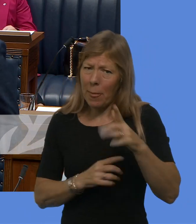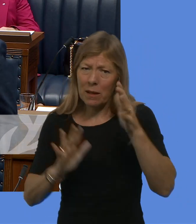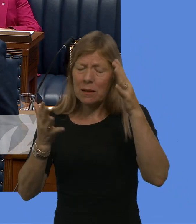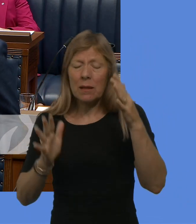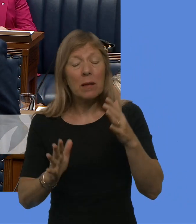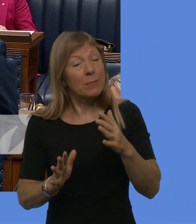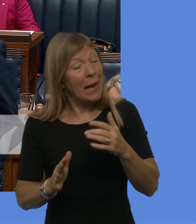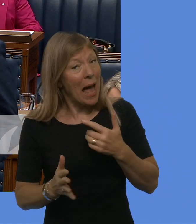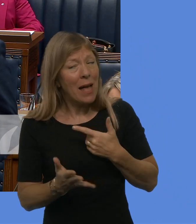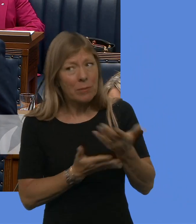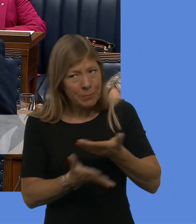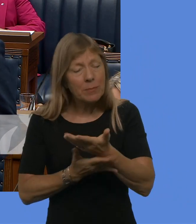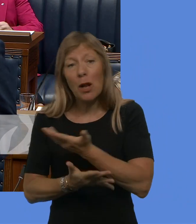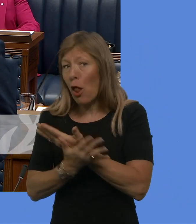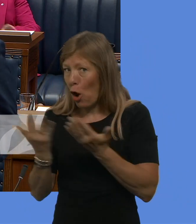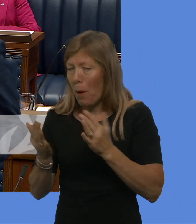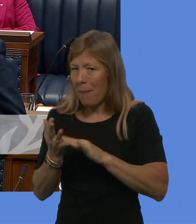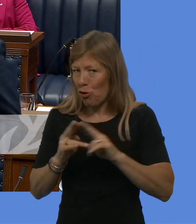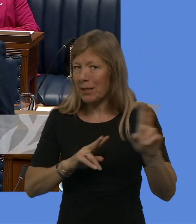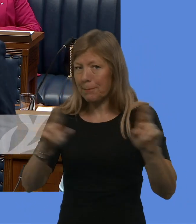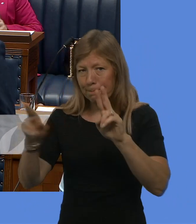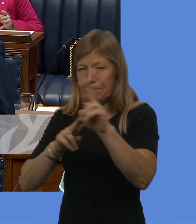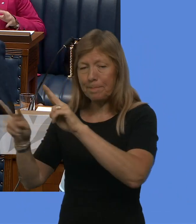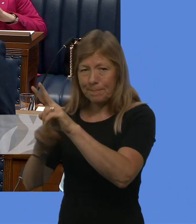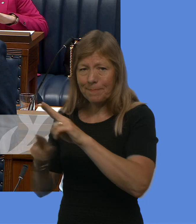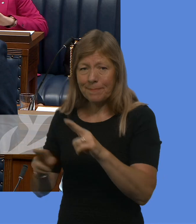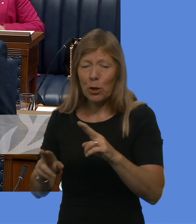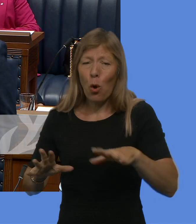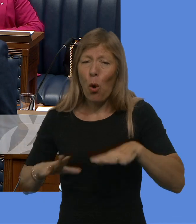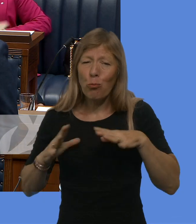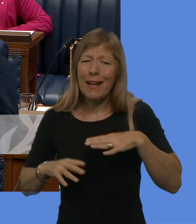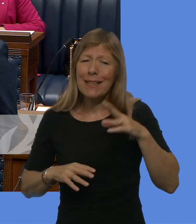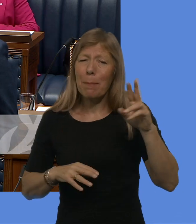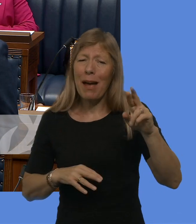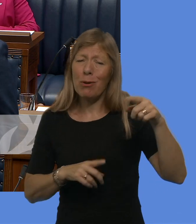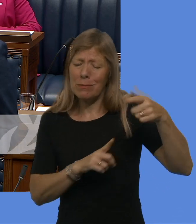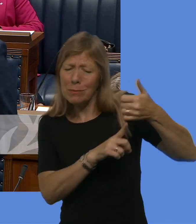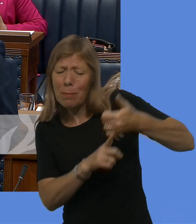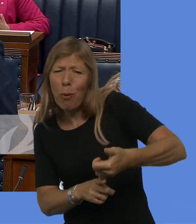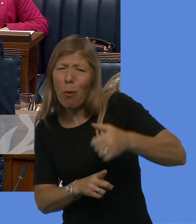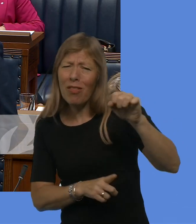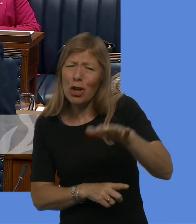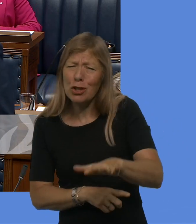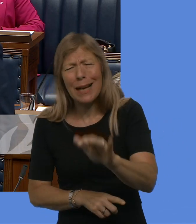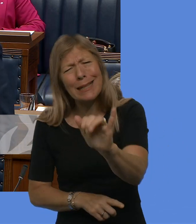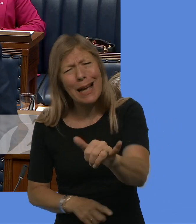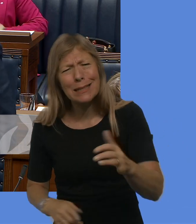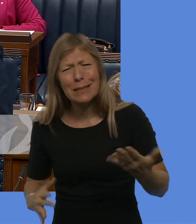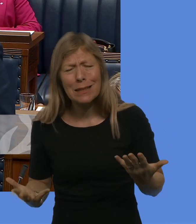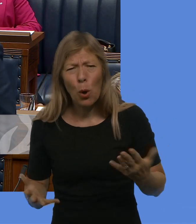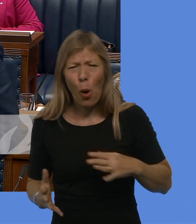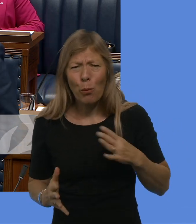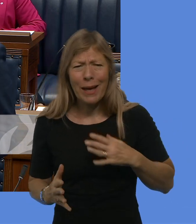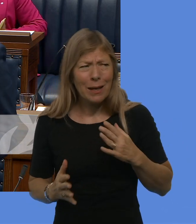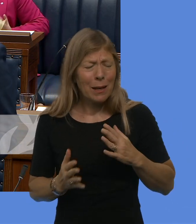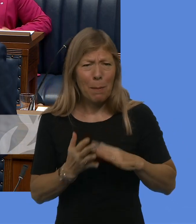a child, a young person that needs additional support, and they're already under pressure and stress. And therefore, the position that